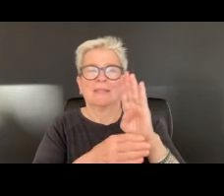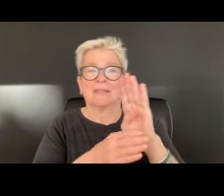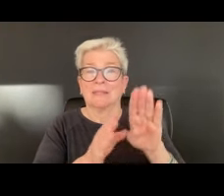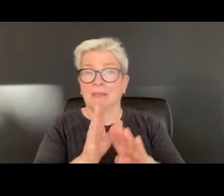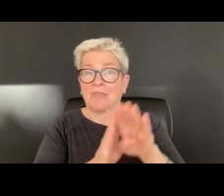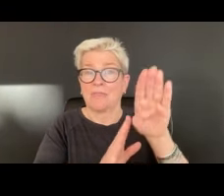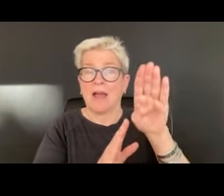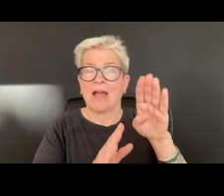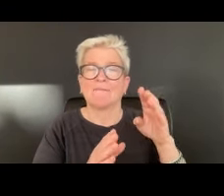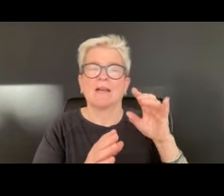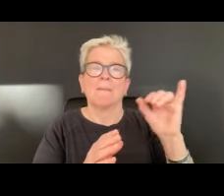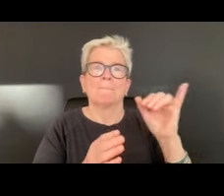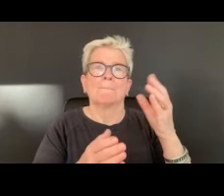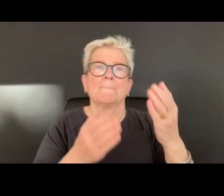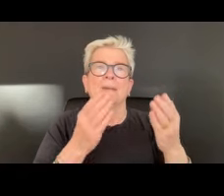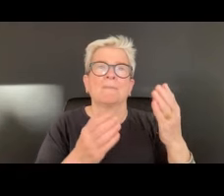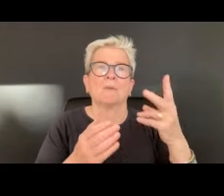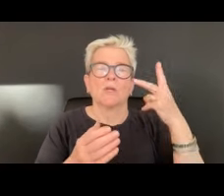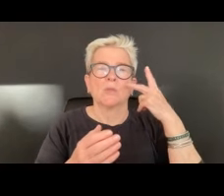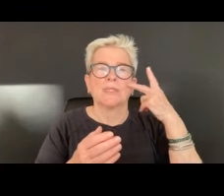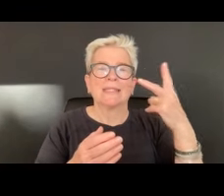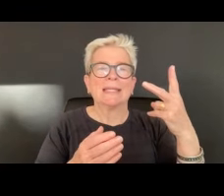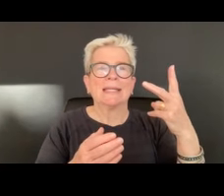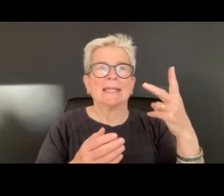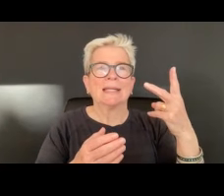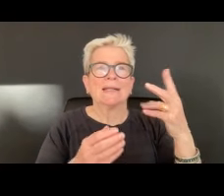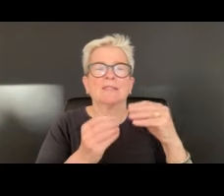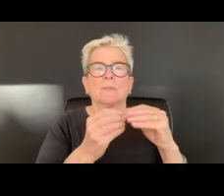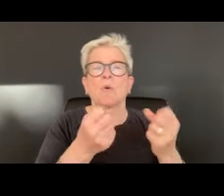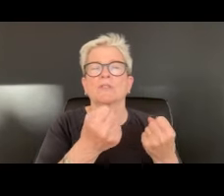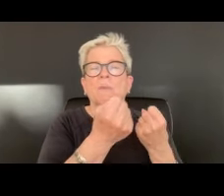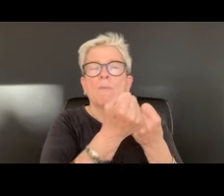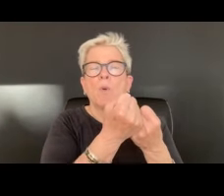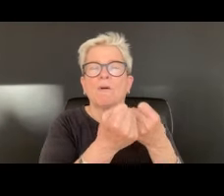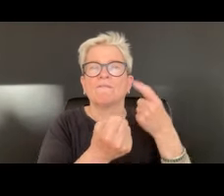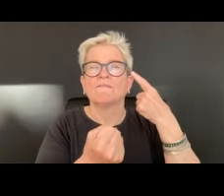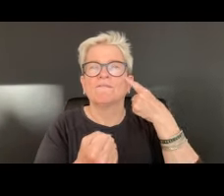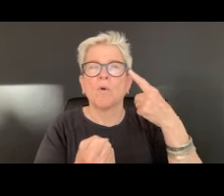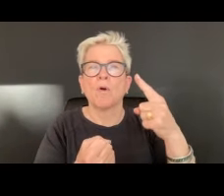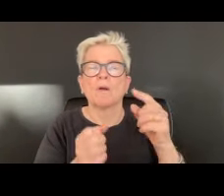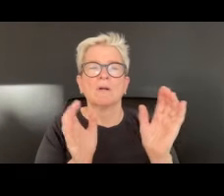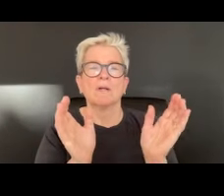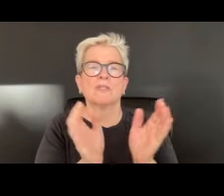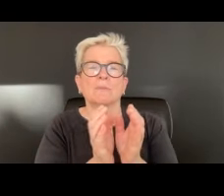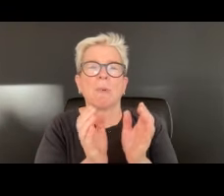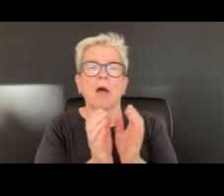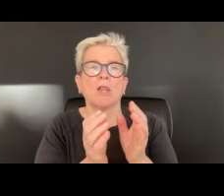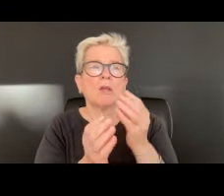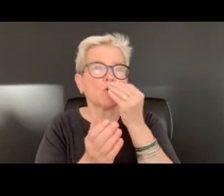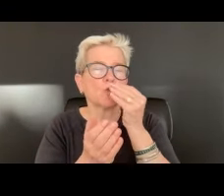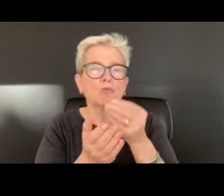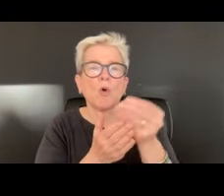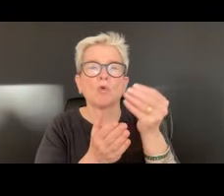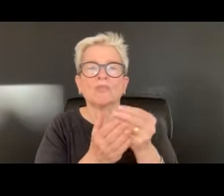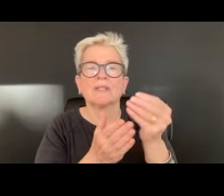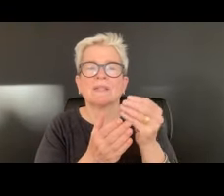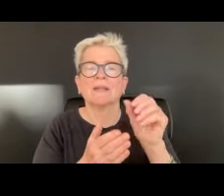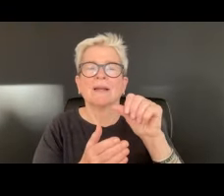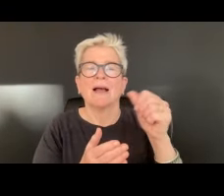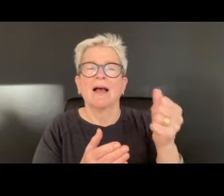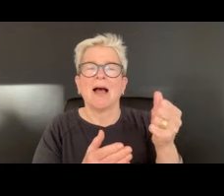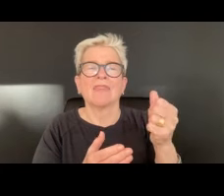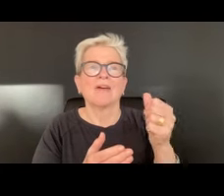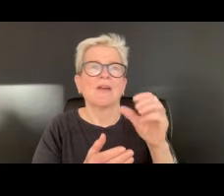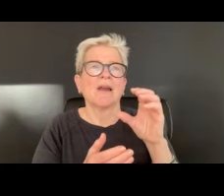see is more support for some smaller grocery or other outlets that provide healthy